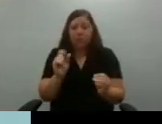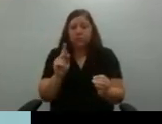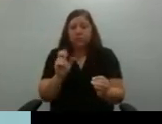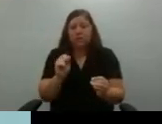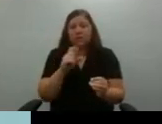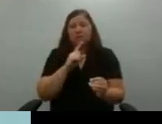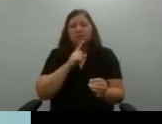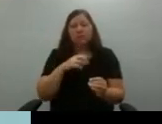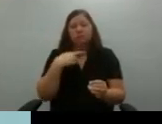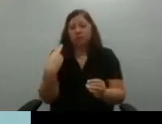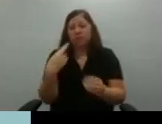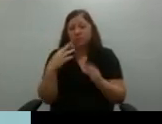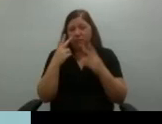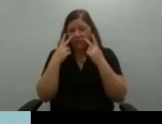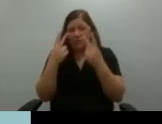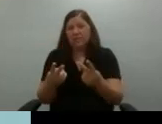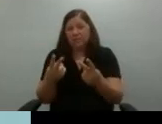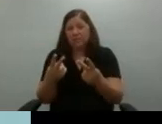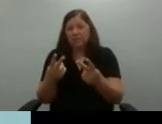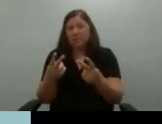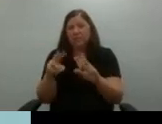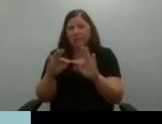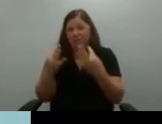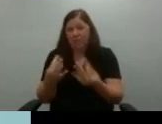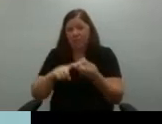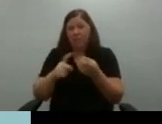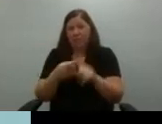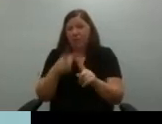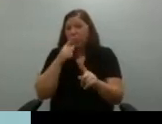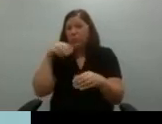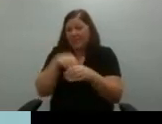a friend or a relative in an immigration detention center.